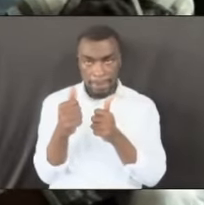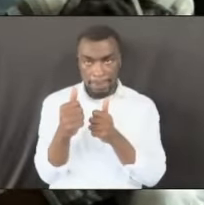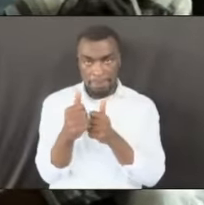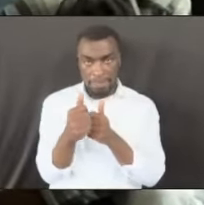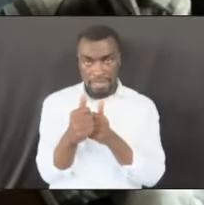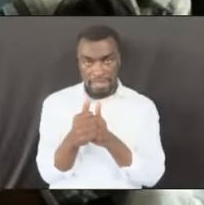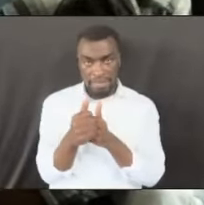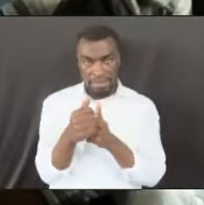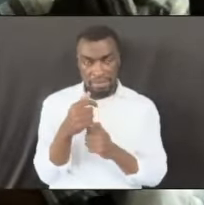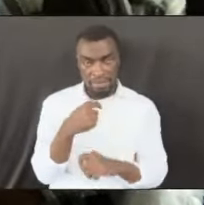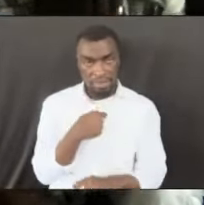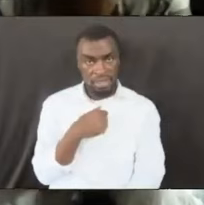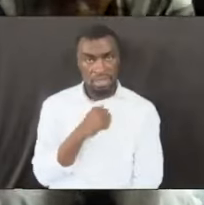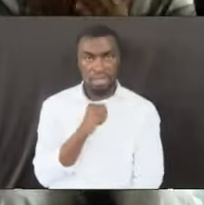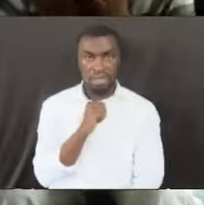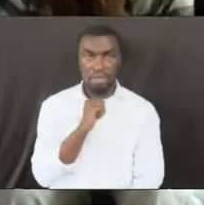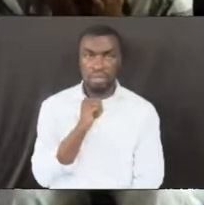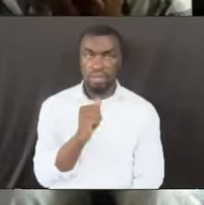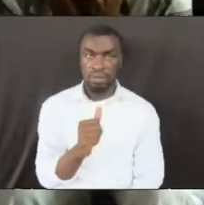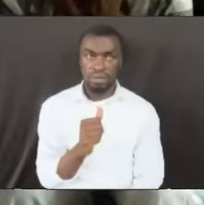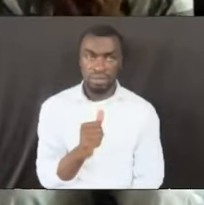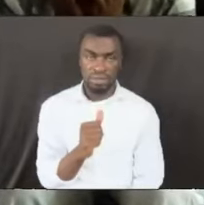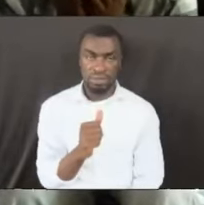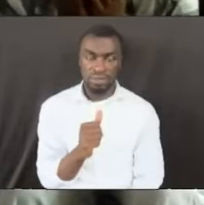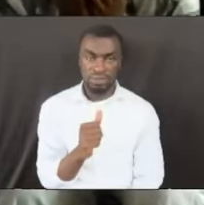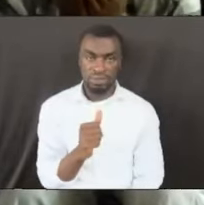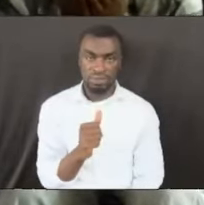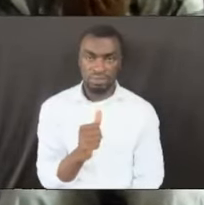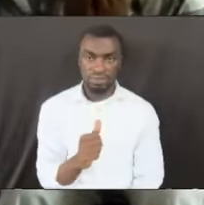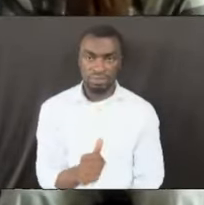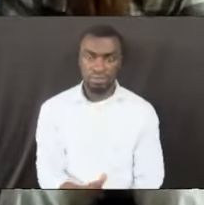not pass me